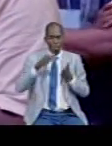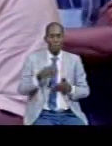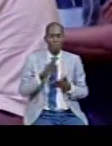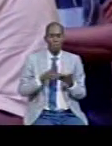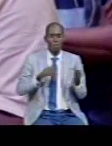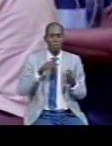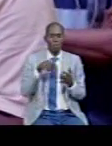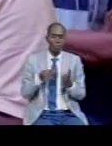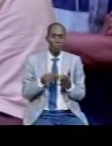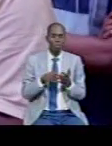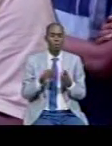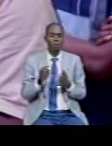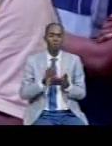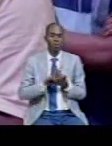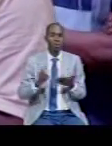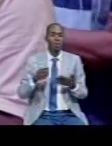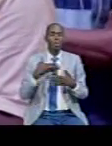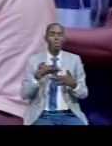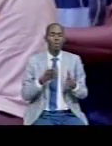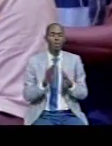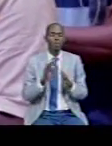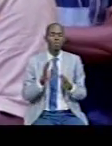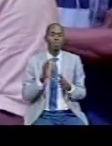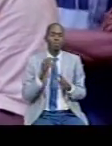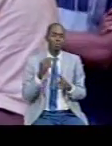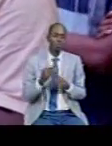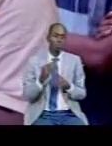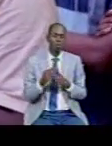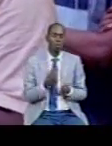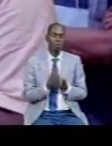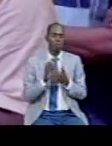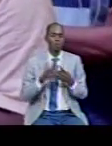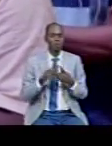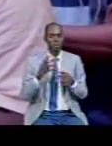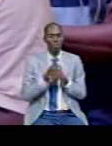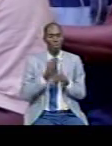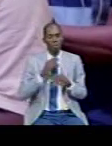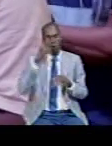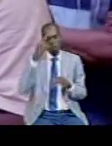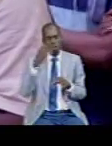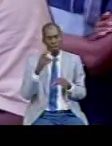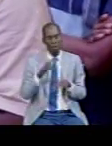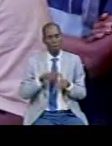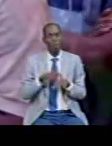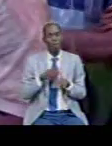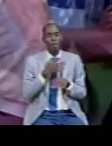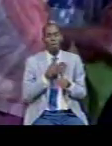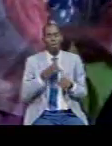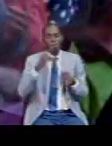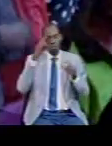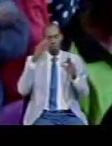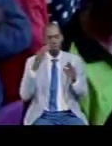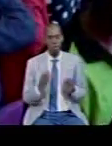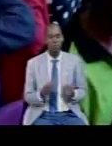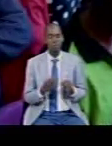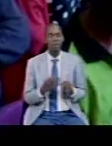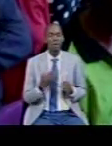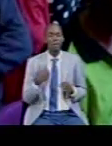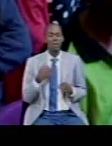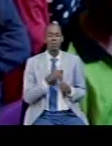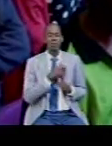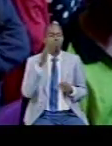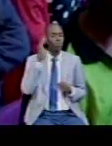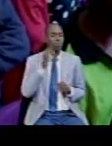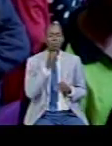God make us to remember how to take our stand and refuse to compromise. You will not be a